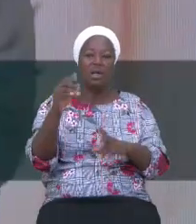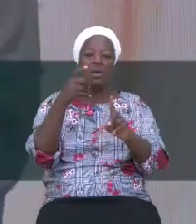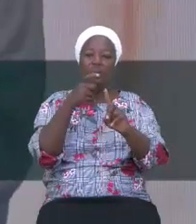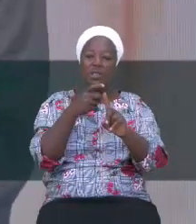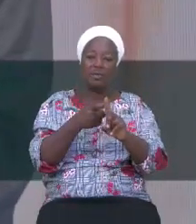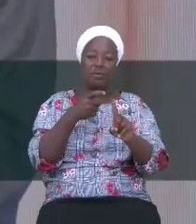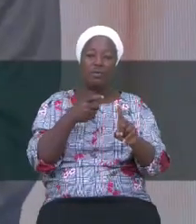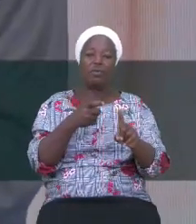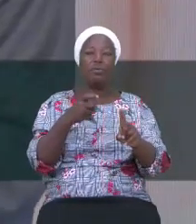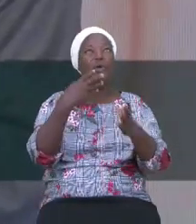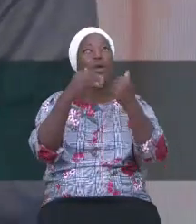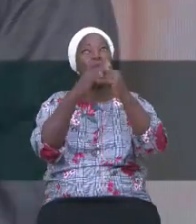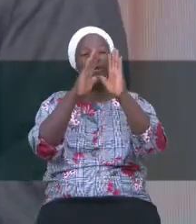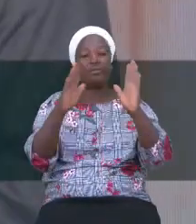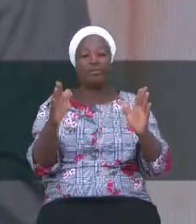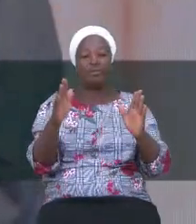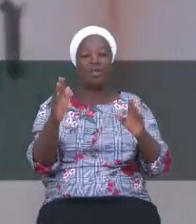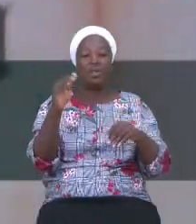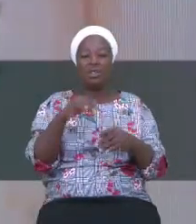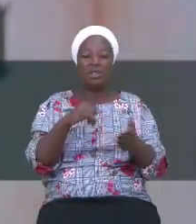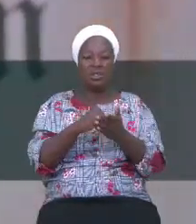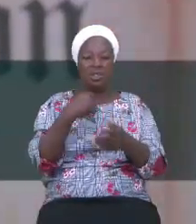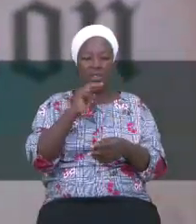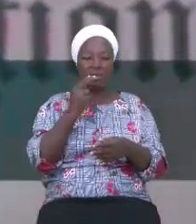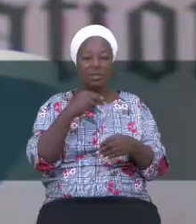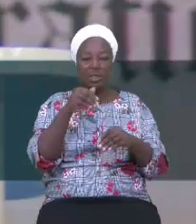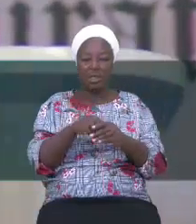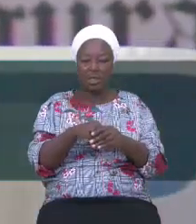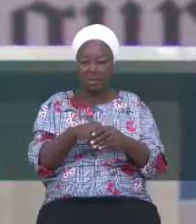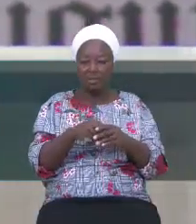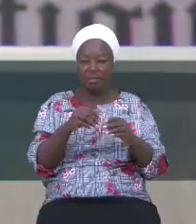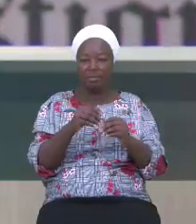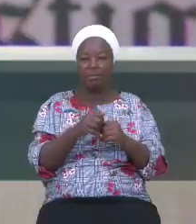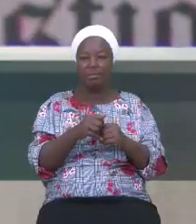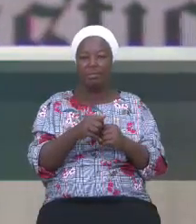from heaven. It tells us in